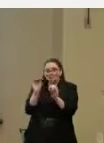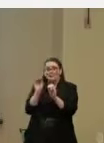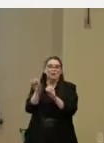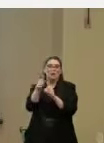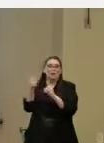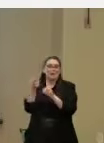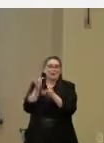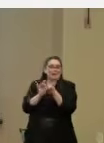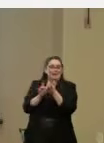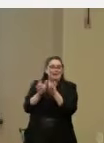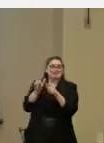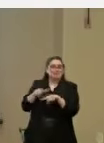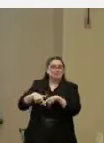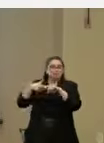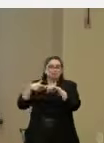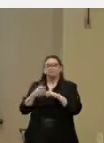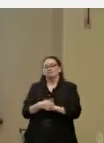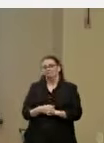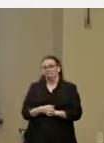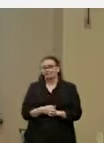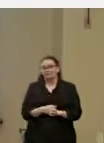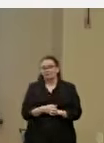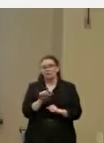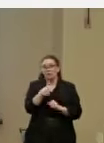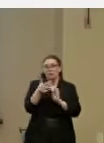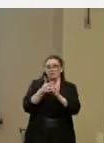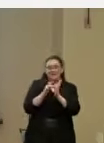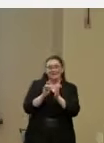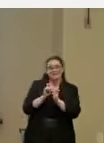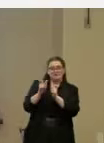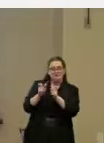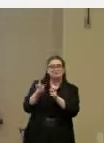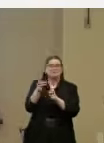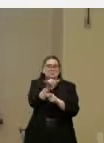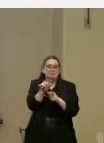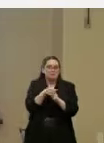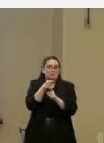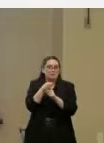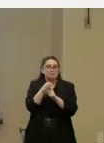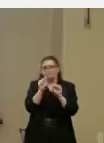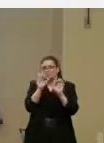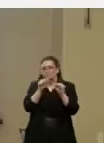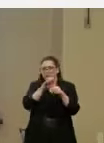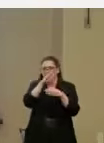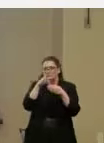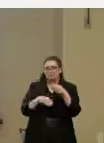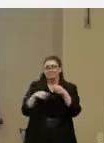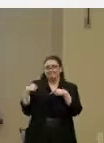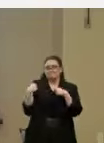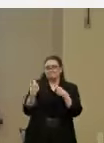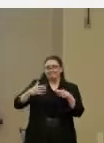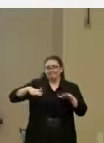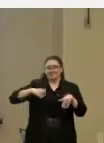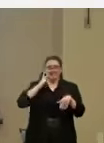and other patients too, and the myositis and scleroderma had the same effect. So these were incredible results that had not been